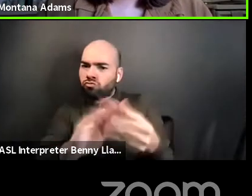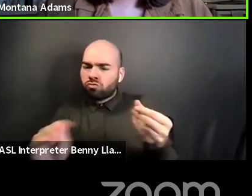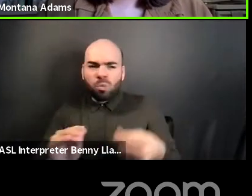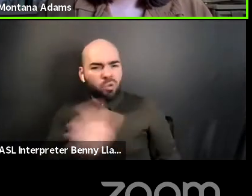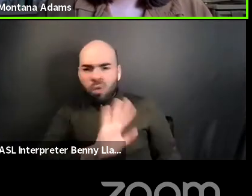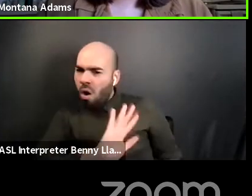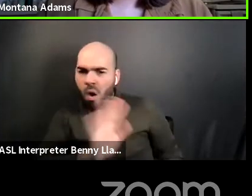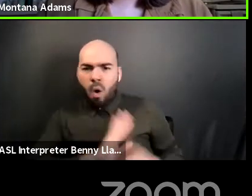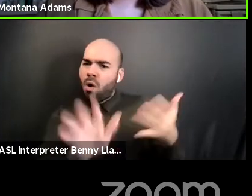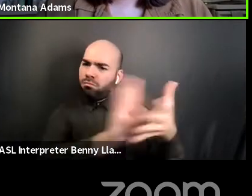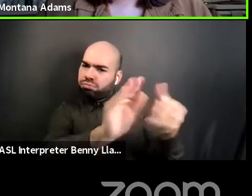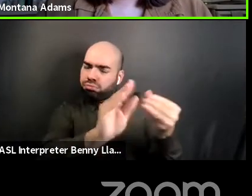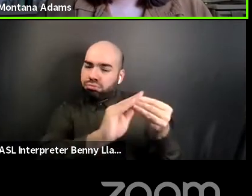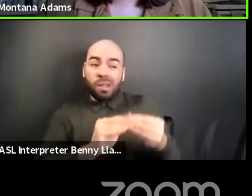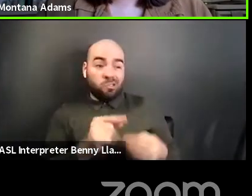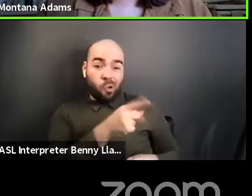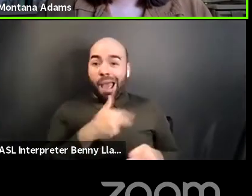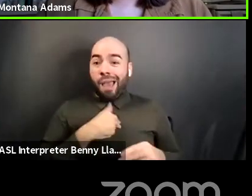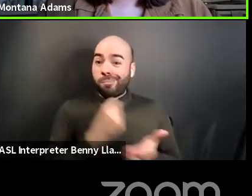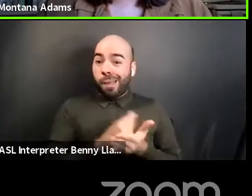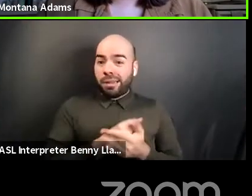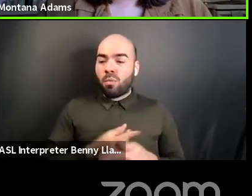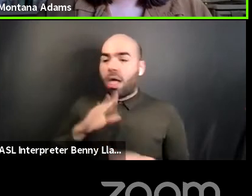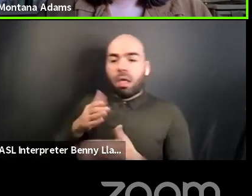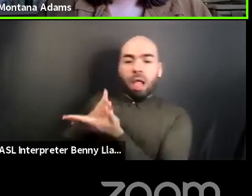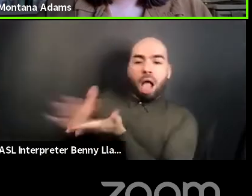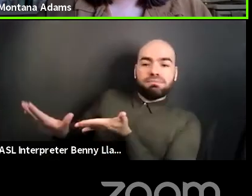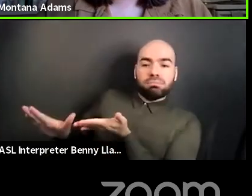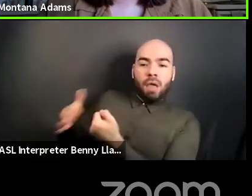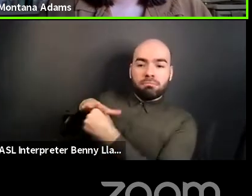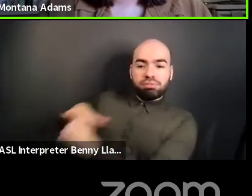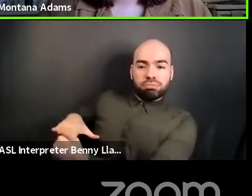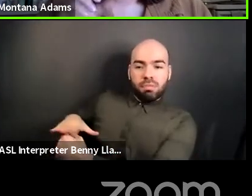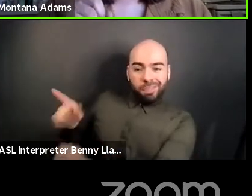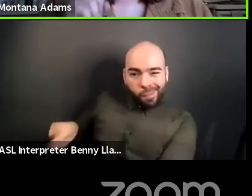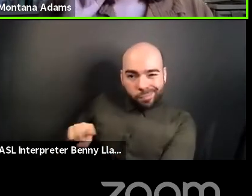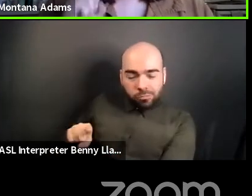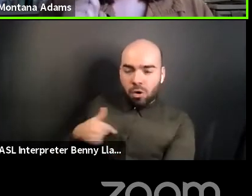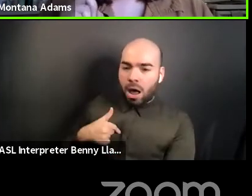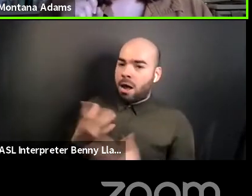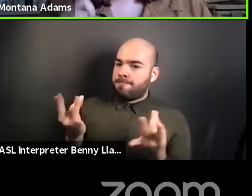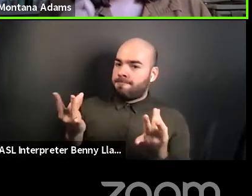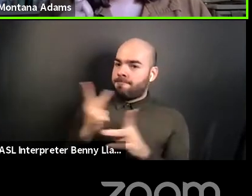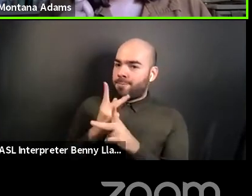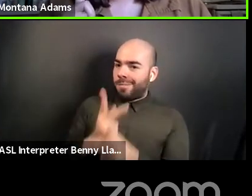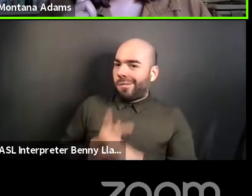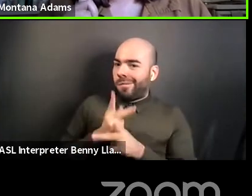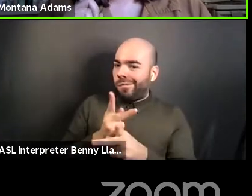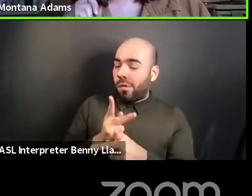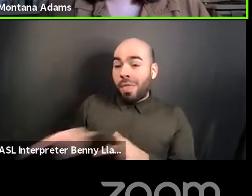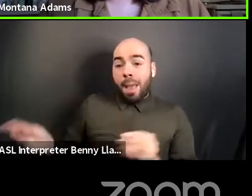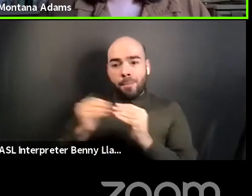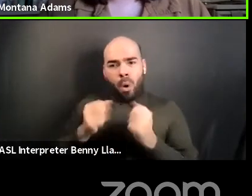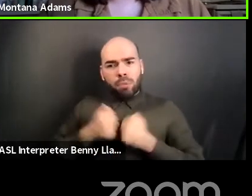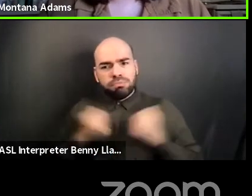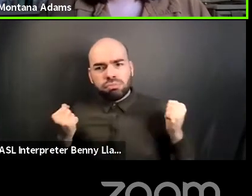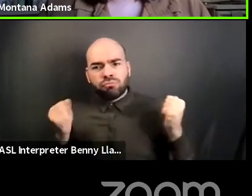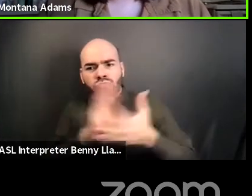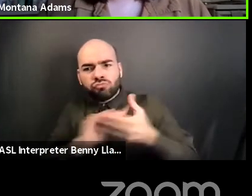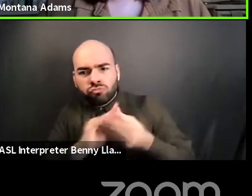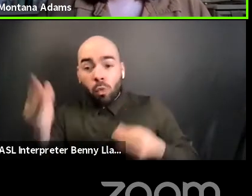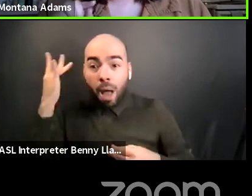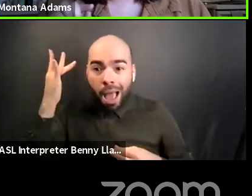And yeah, I'm very careful of that. But the thing is that a lot of that outspokenness comes from